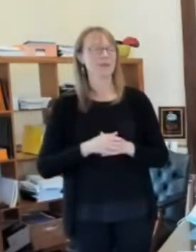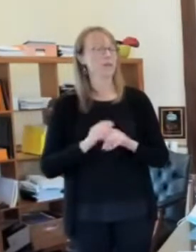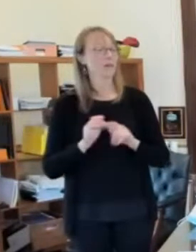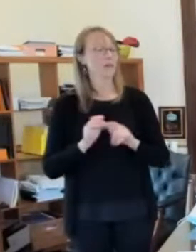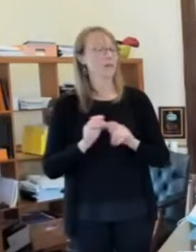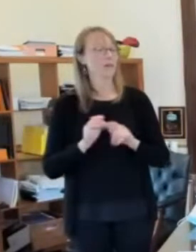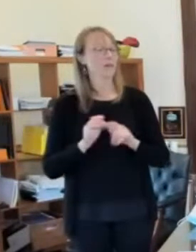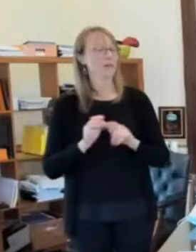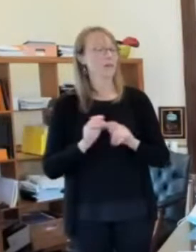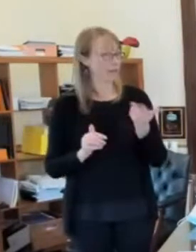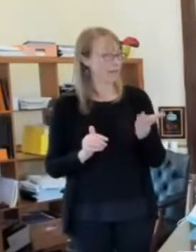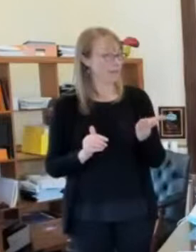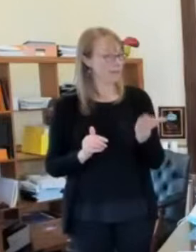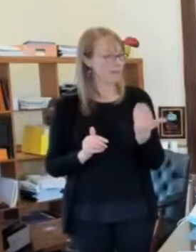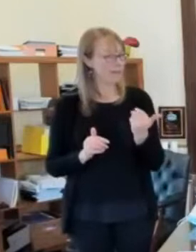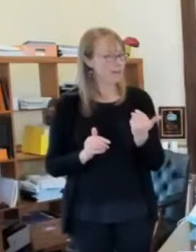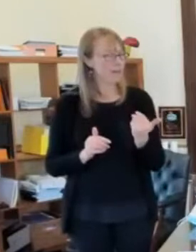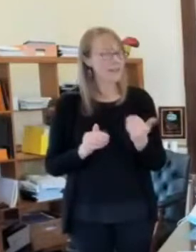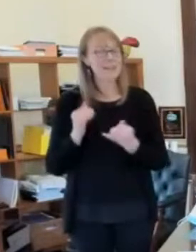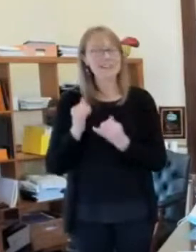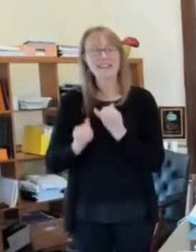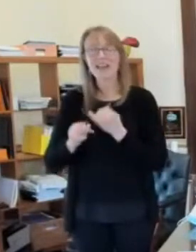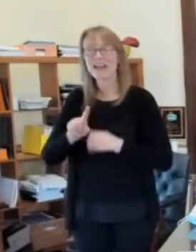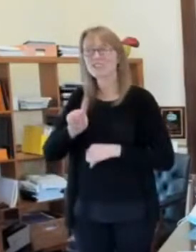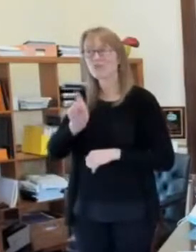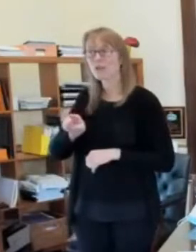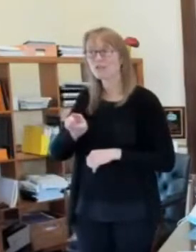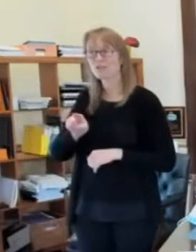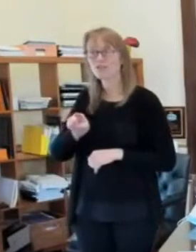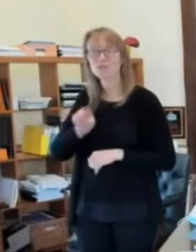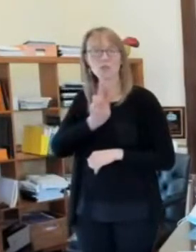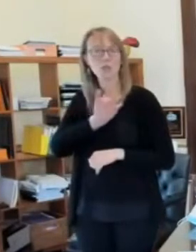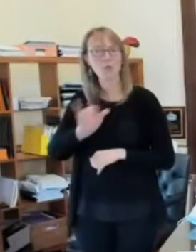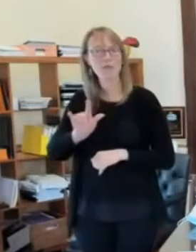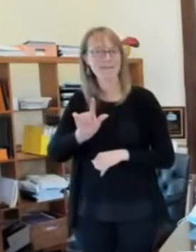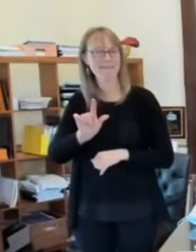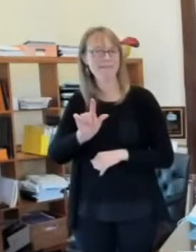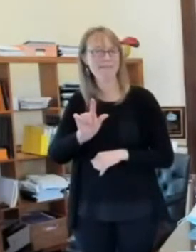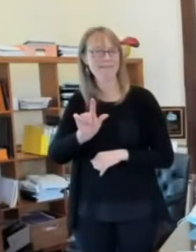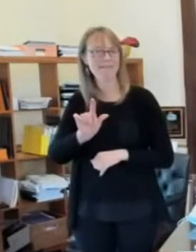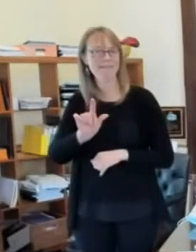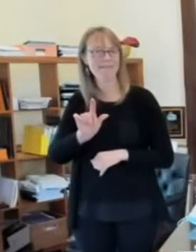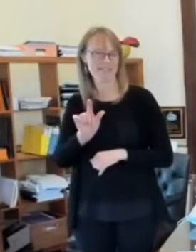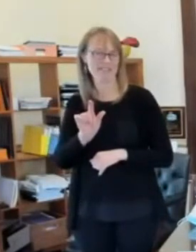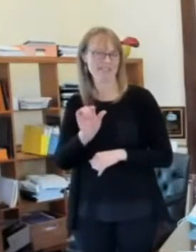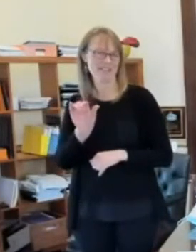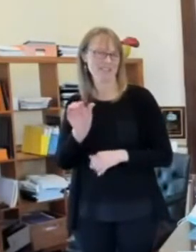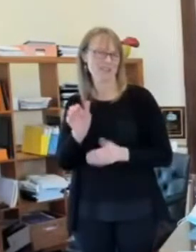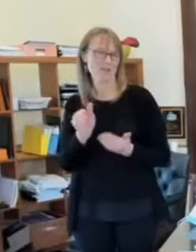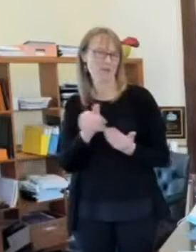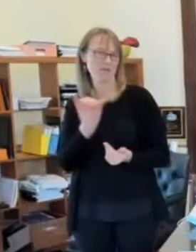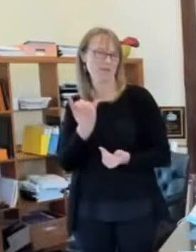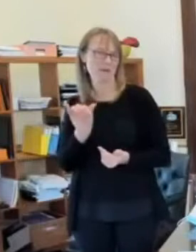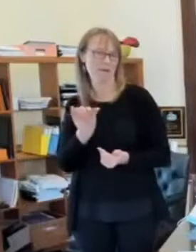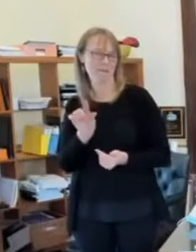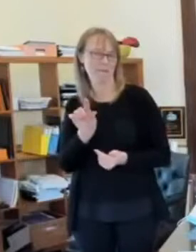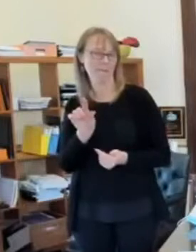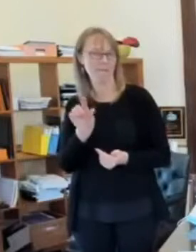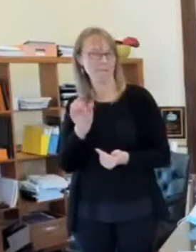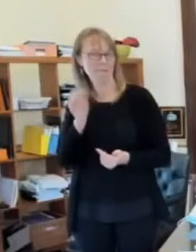Last question, Will, similar, a little bit lighter note. What about Cinco de Mayo? That is from